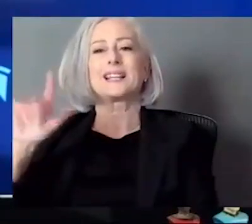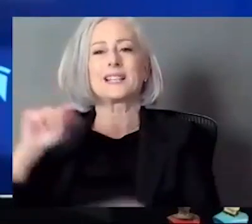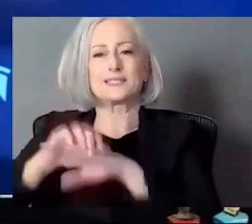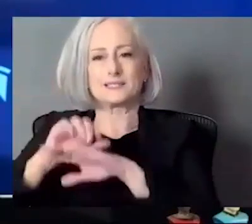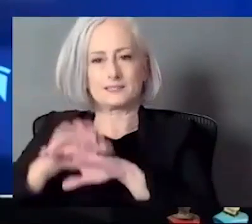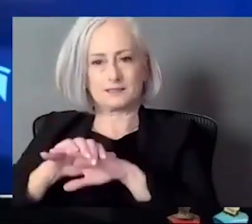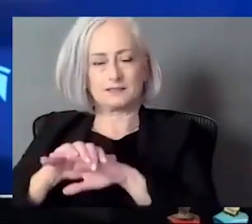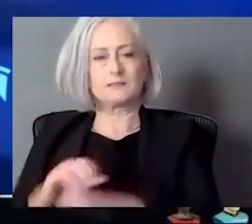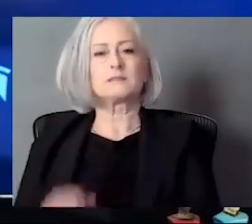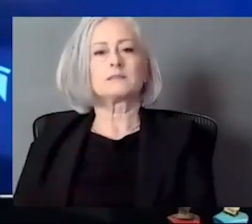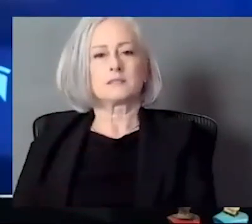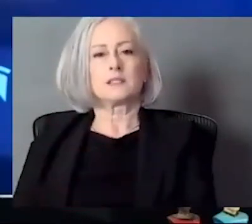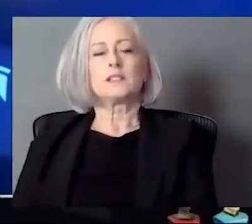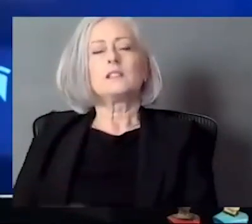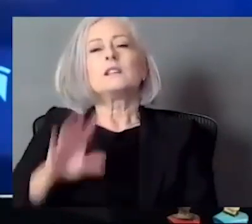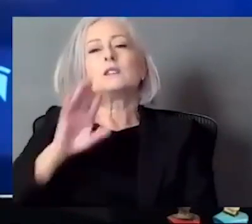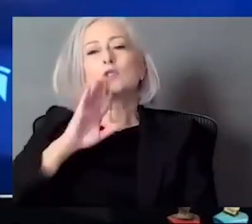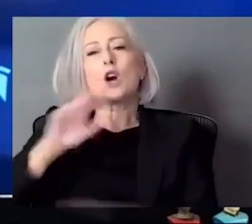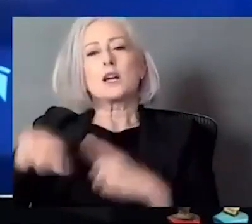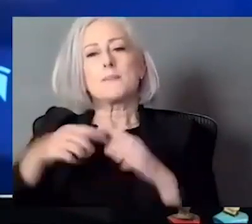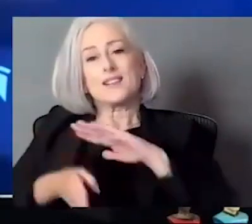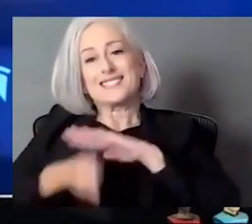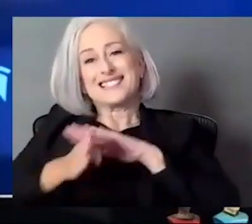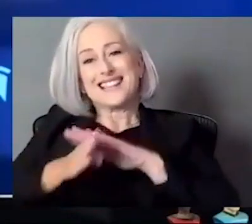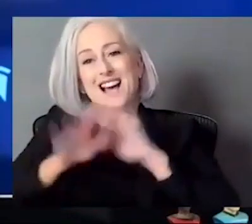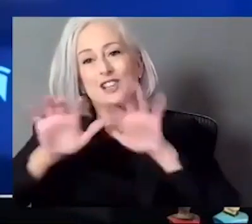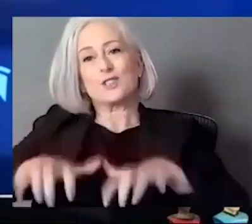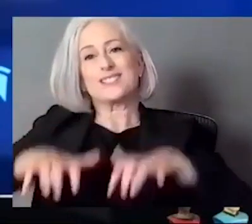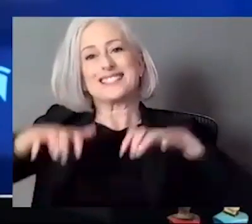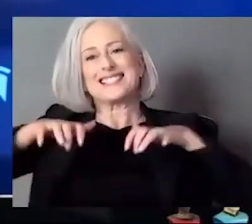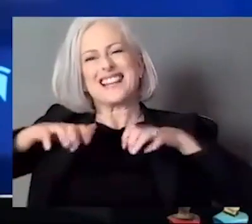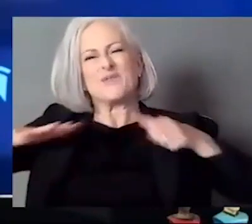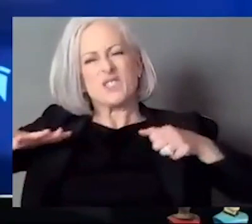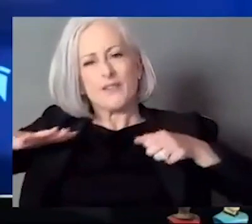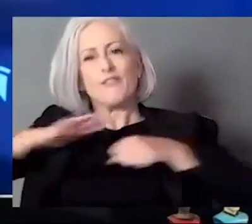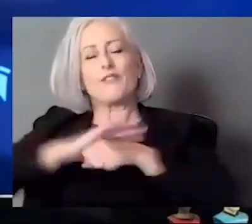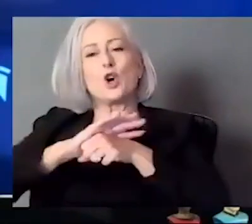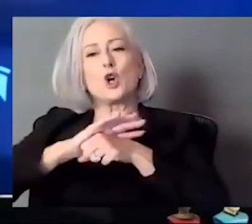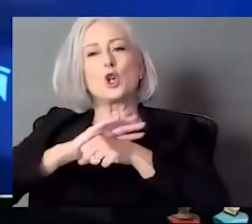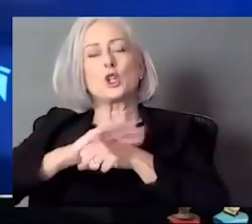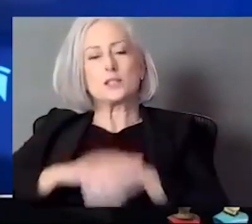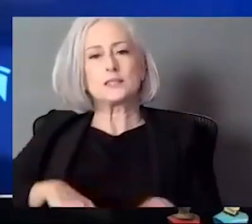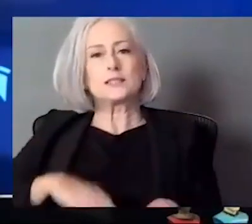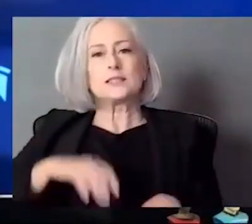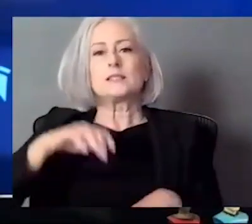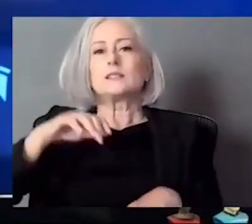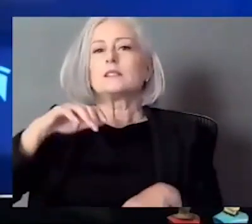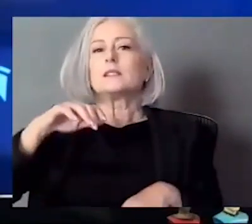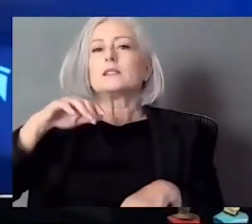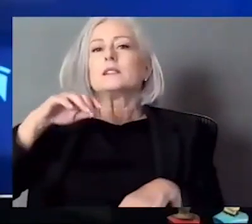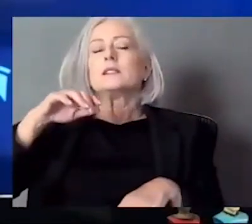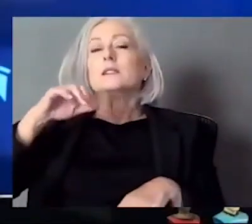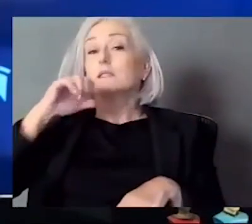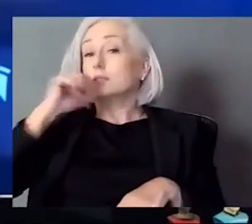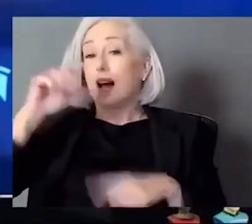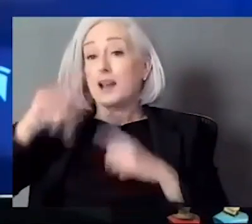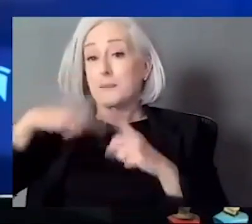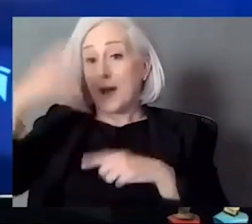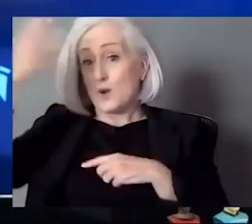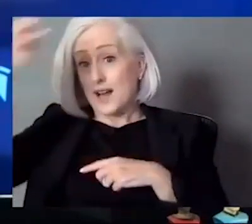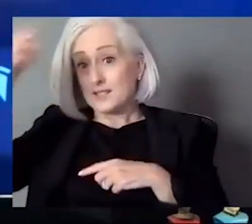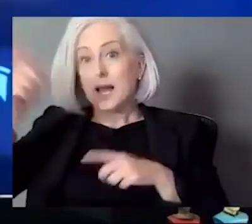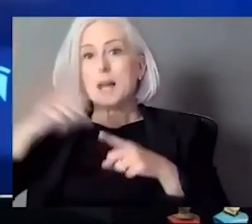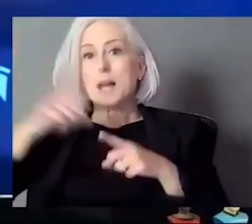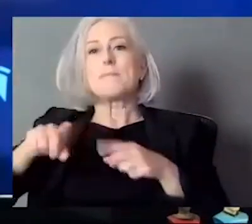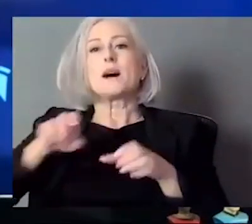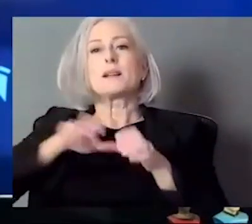about soccer stadiums being full. And it wasn't the outdoor soccer event. They hypothesized that it was the bus ride to the stadium and going to